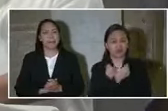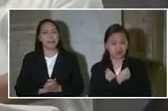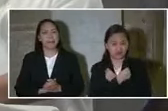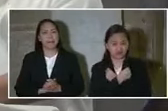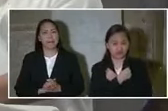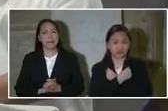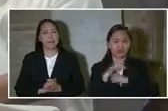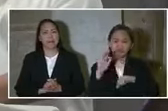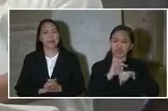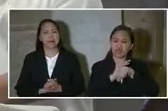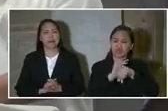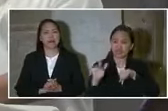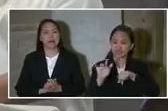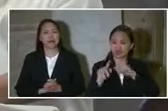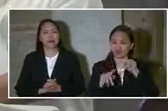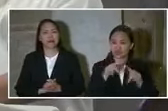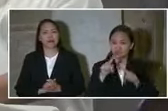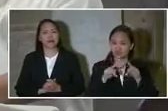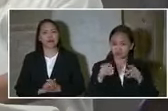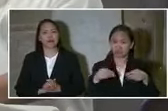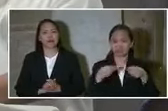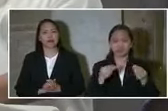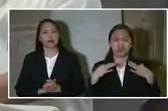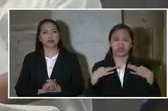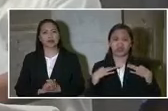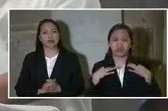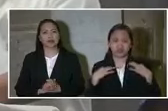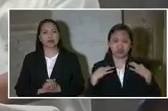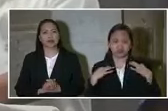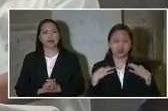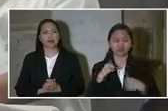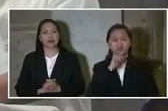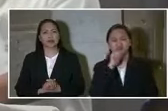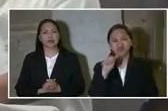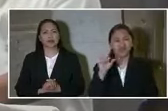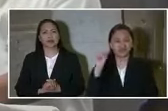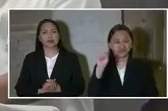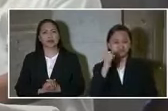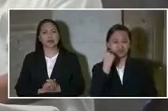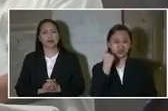you see them, and do not turn your back on your own.